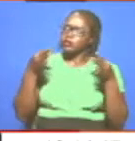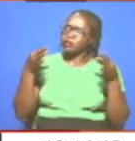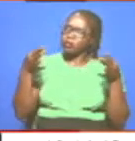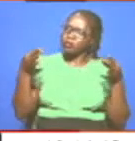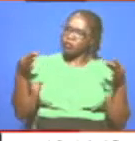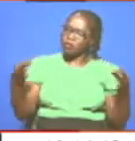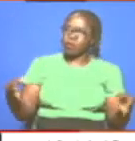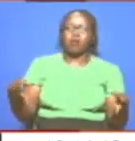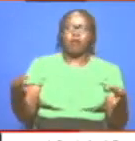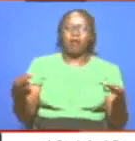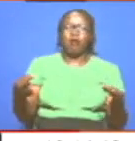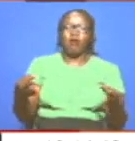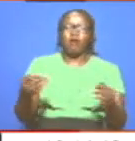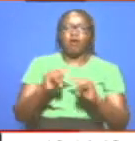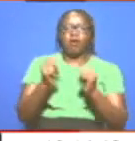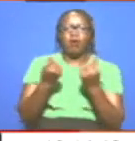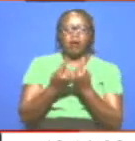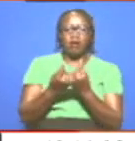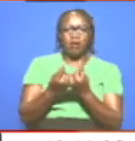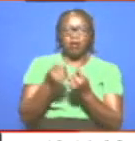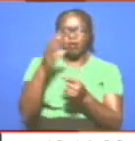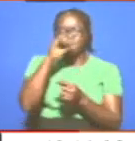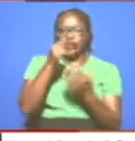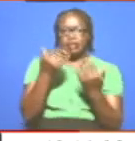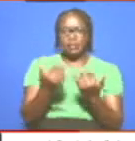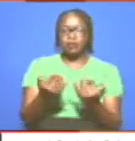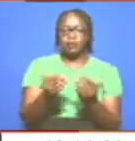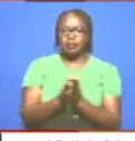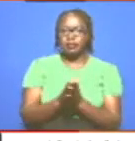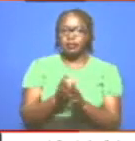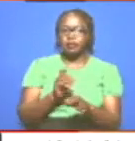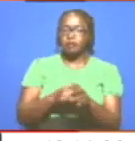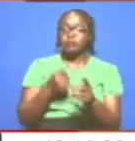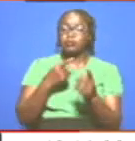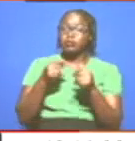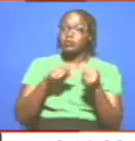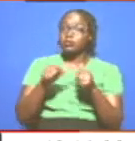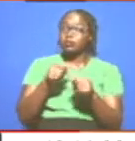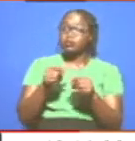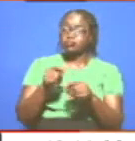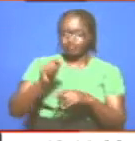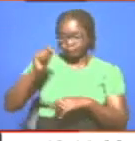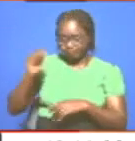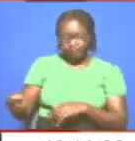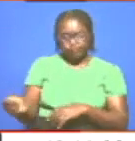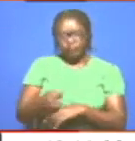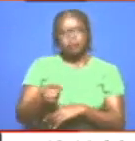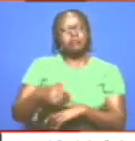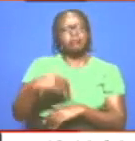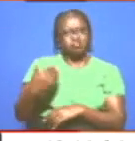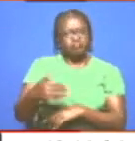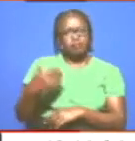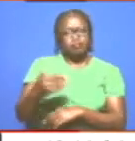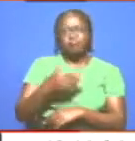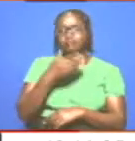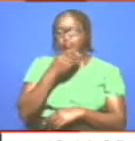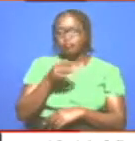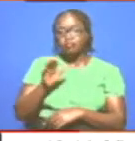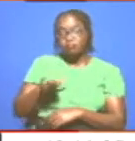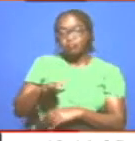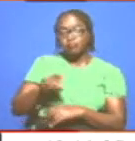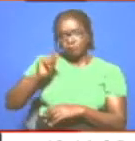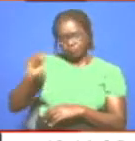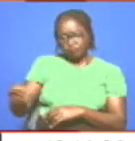yeah. So women's, when I talk about cricket, obviously it's about men's and women's cricket. Yeah,